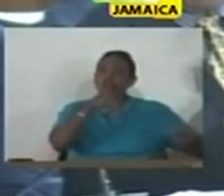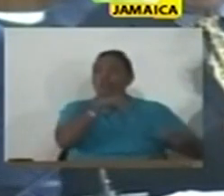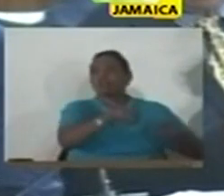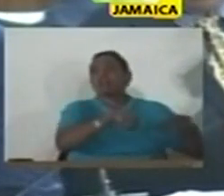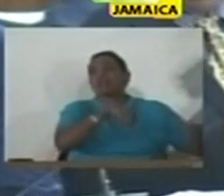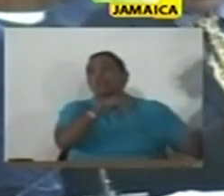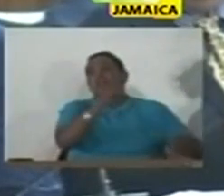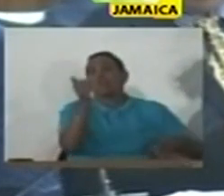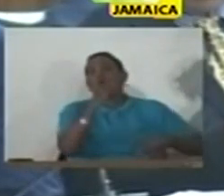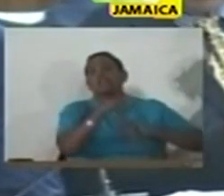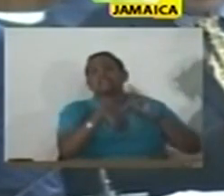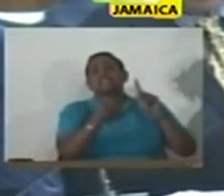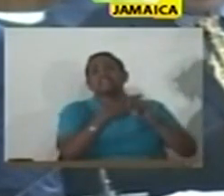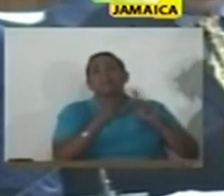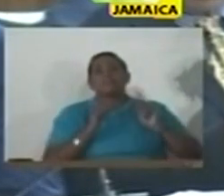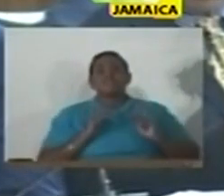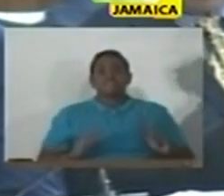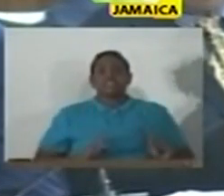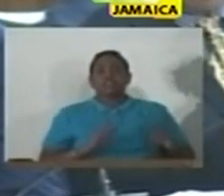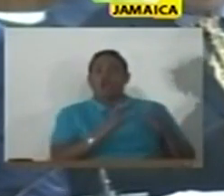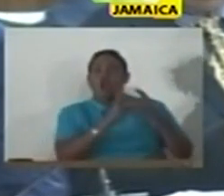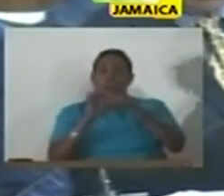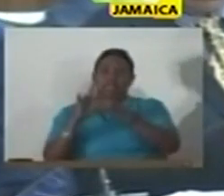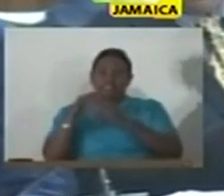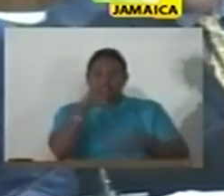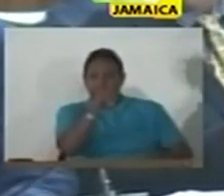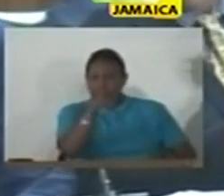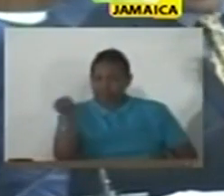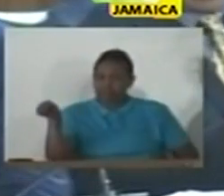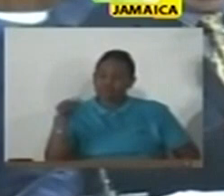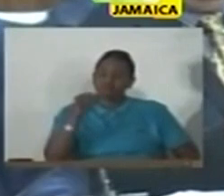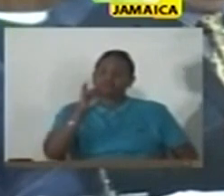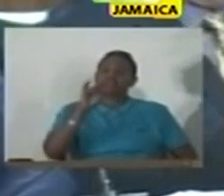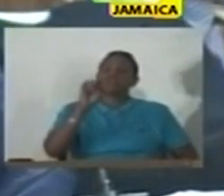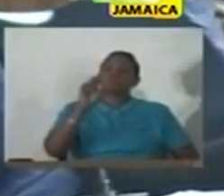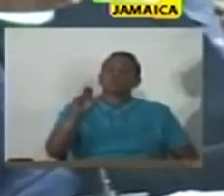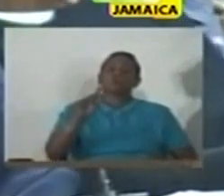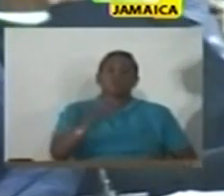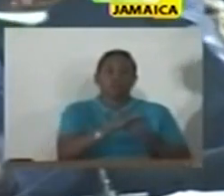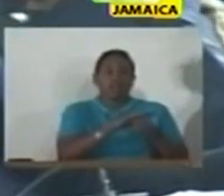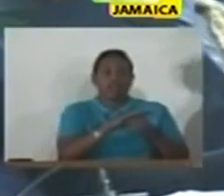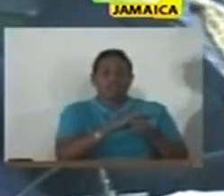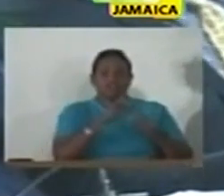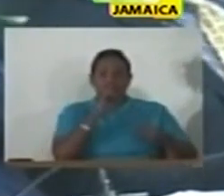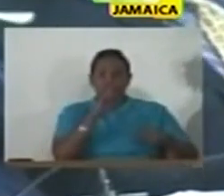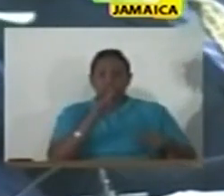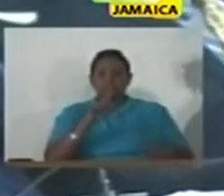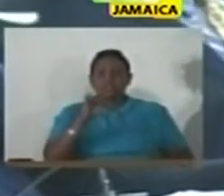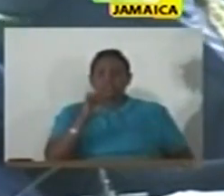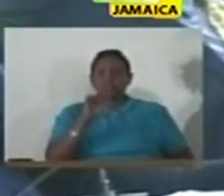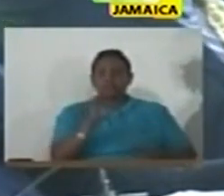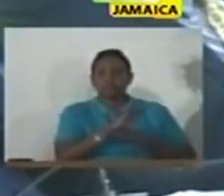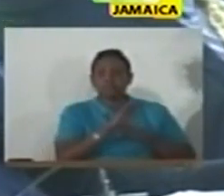of physical connectivity. Industrial corridors dedicated